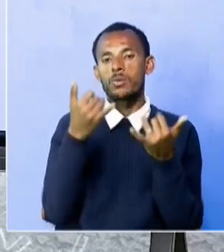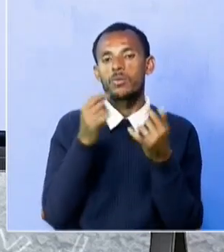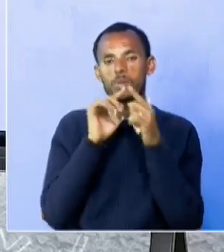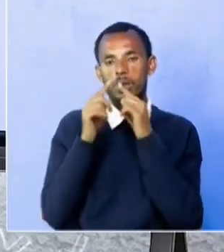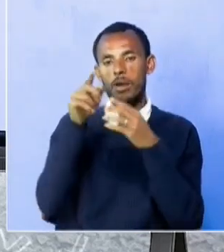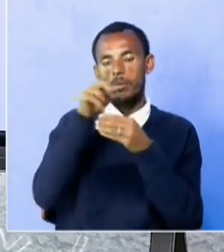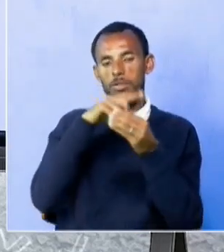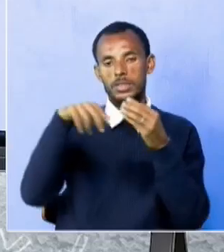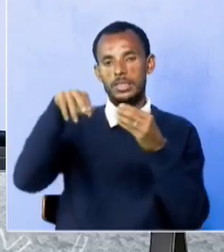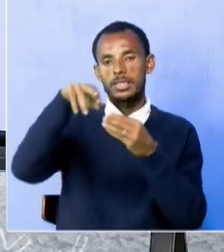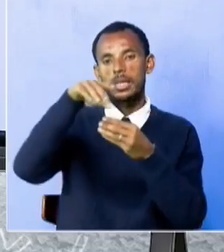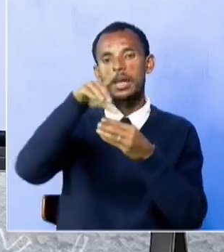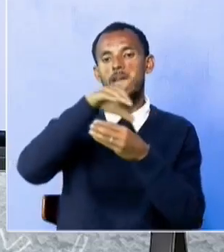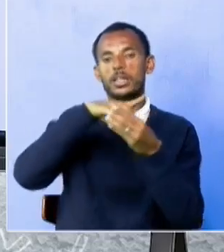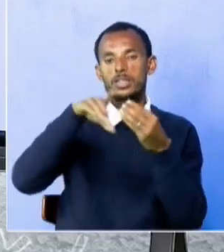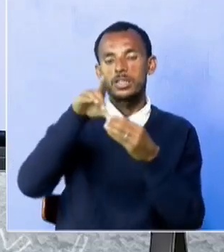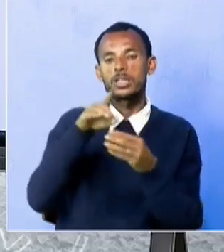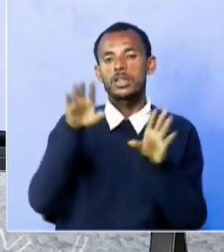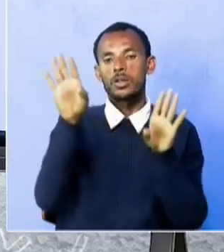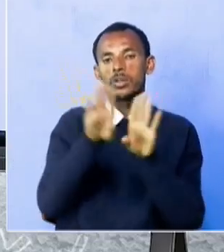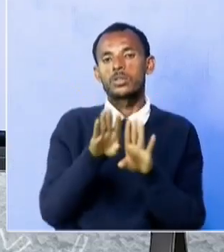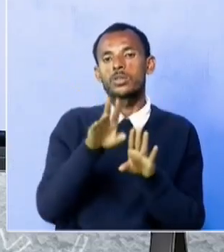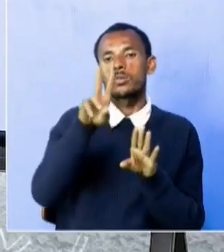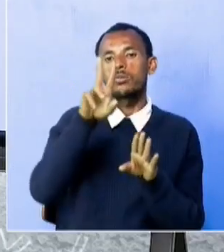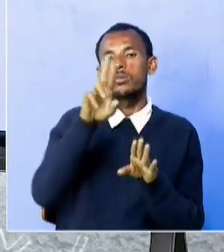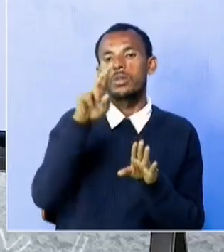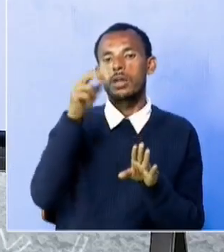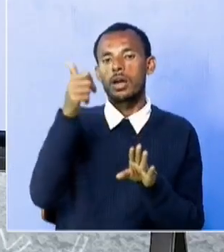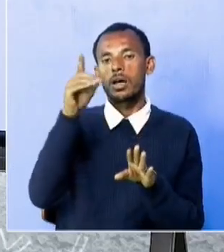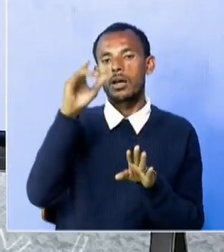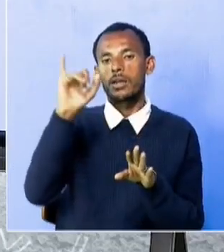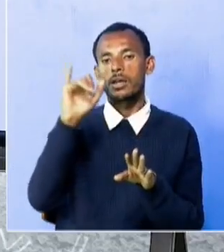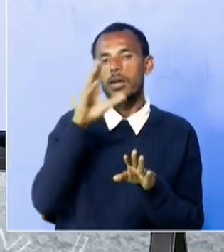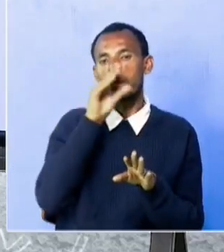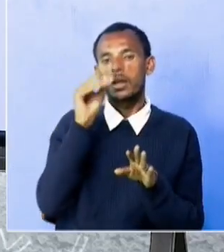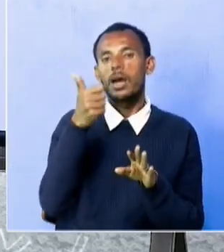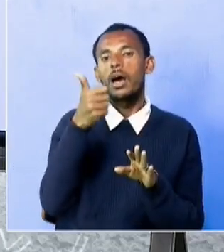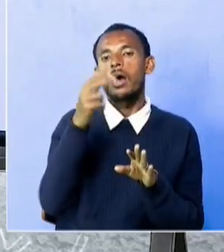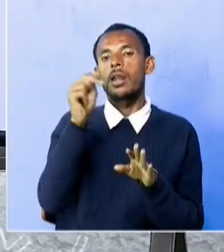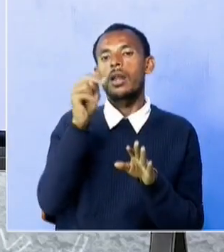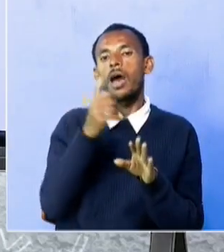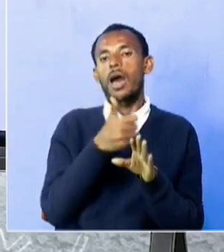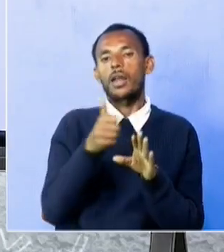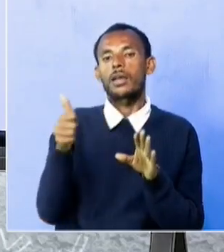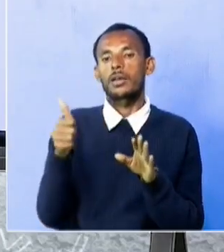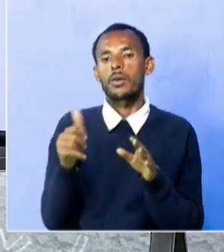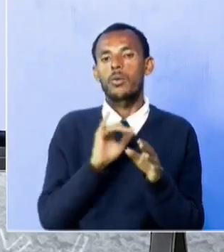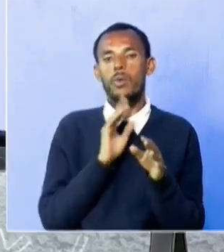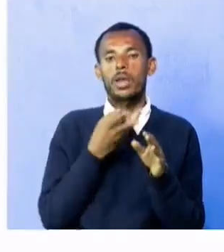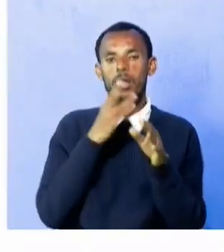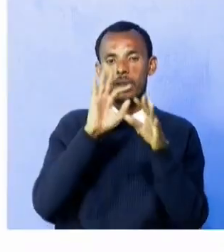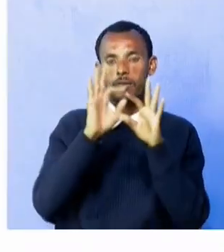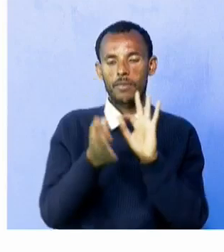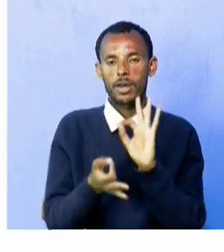region enclosed by two radii and an arc. Okay, so we define a sector as